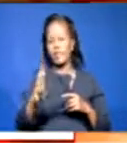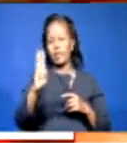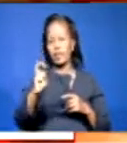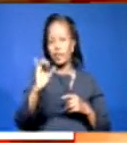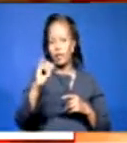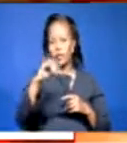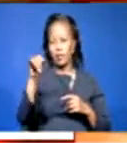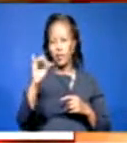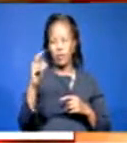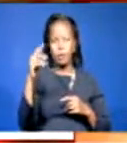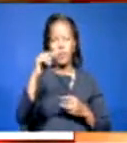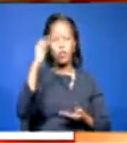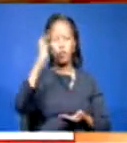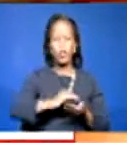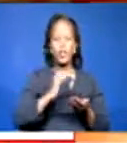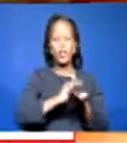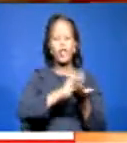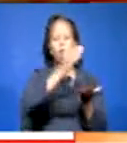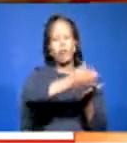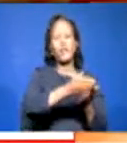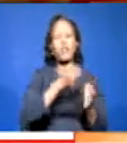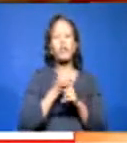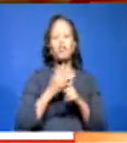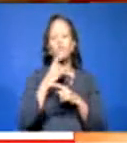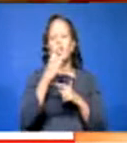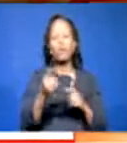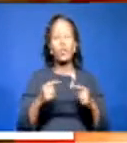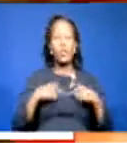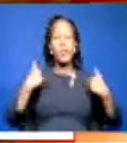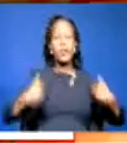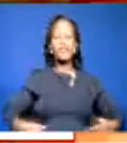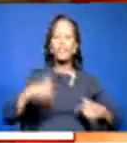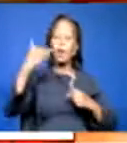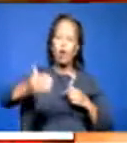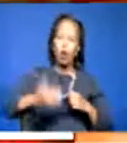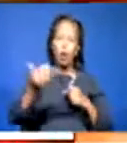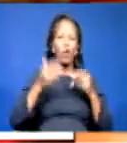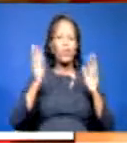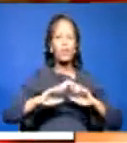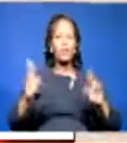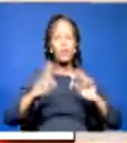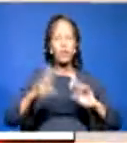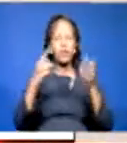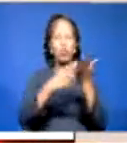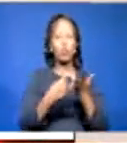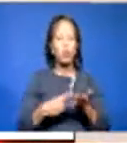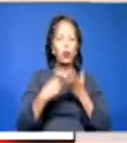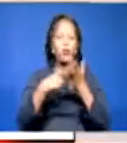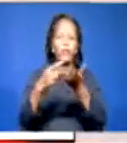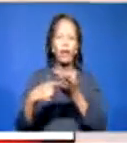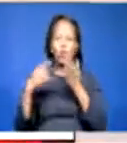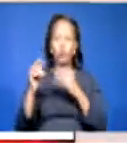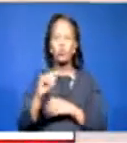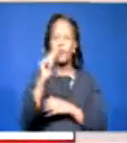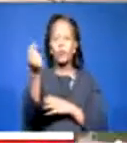Nairobi and assured that China is always ready to dialogue with Kenya over financing of projects. The